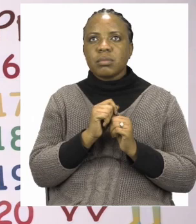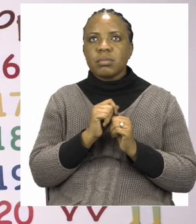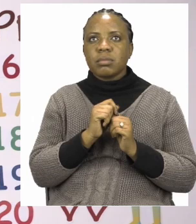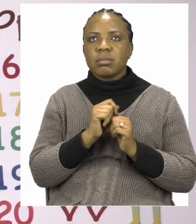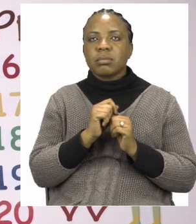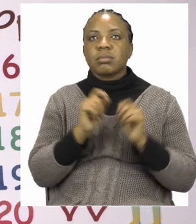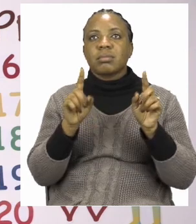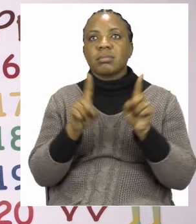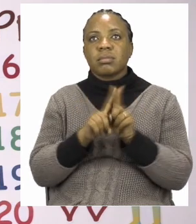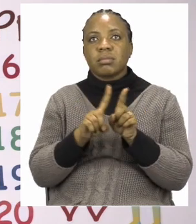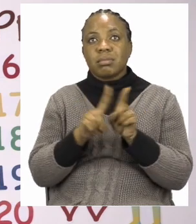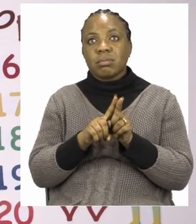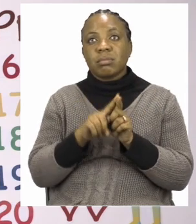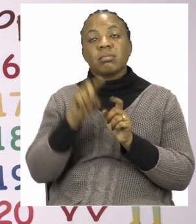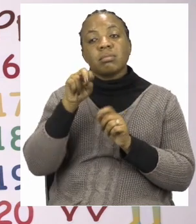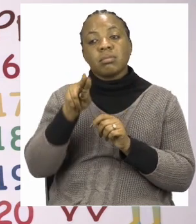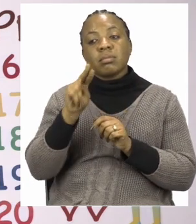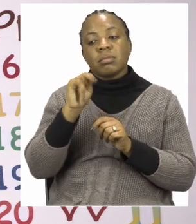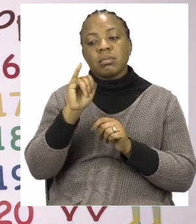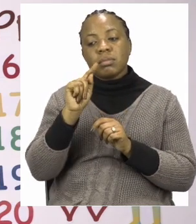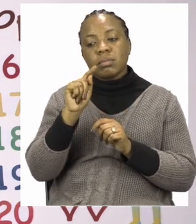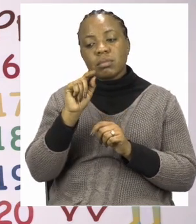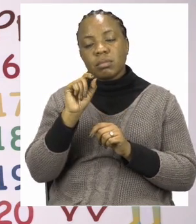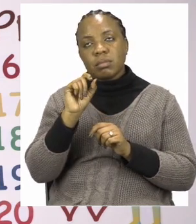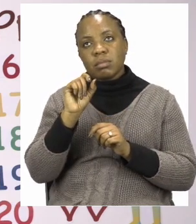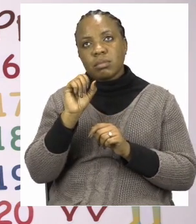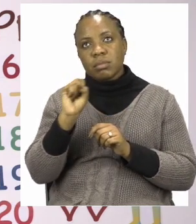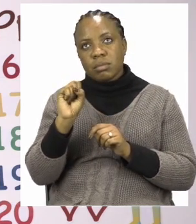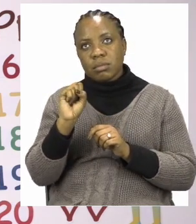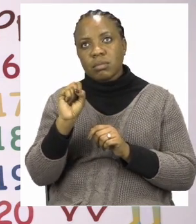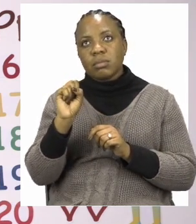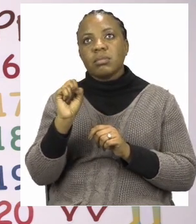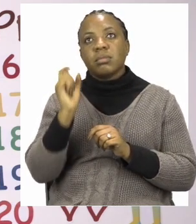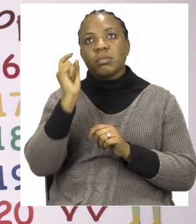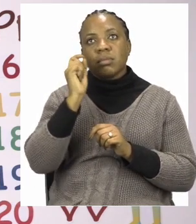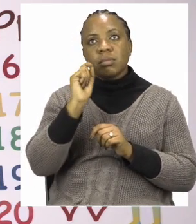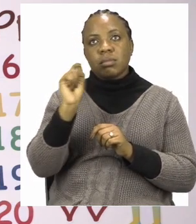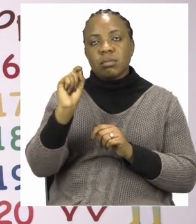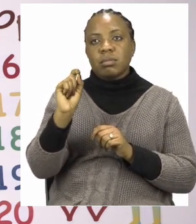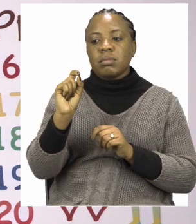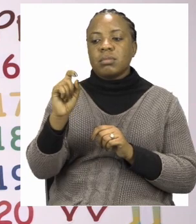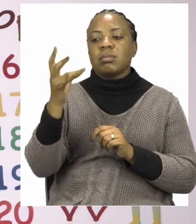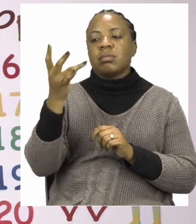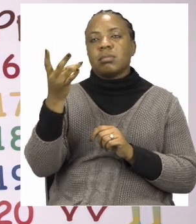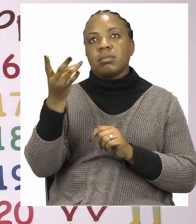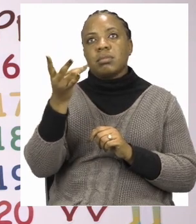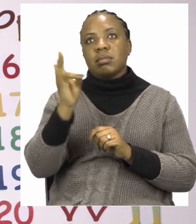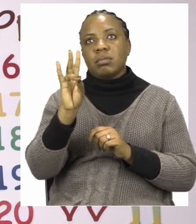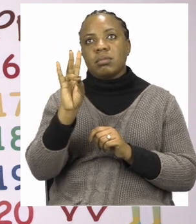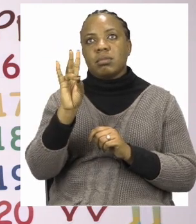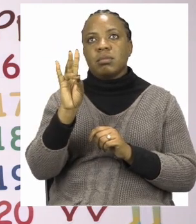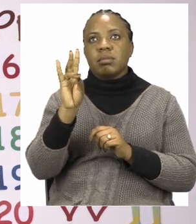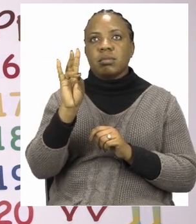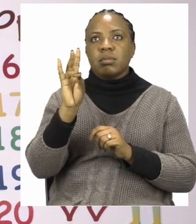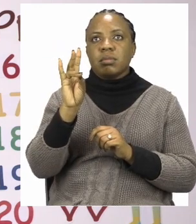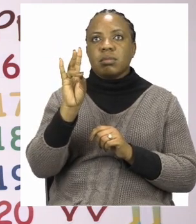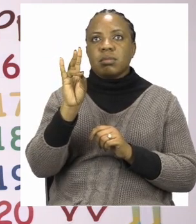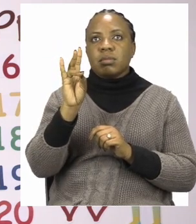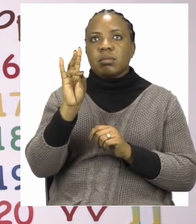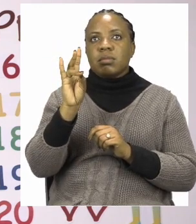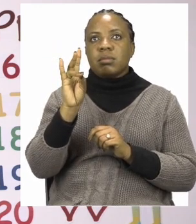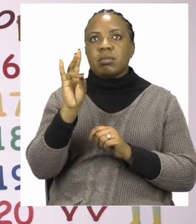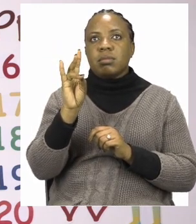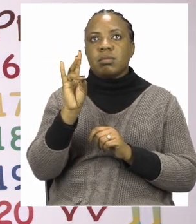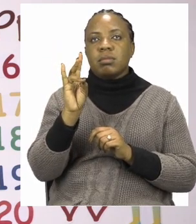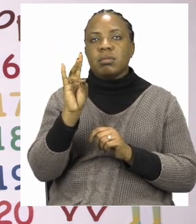7 and write it in its correct box, as if we are saying 7 units. We're going to go ahead